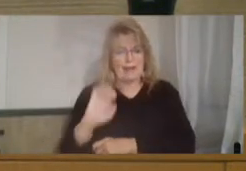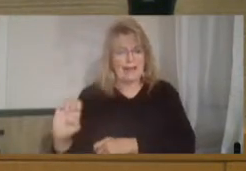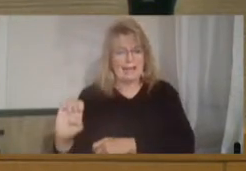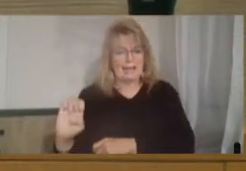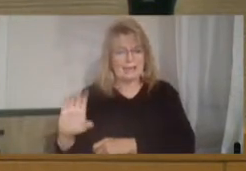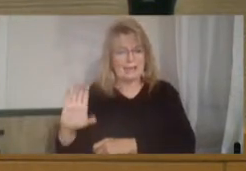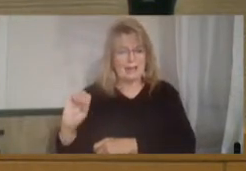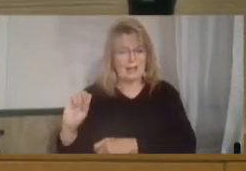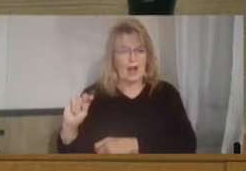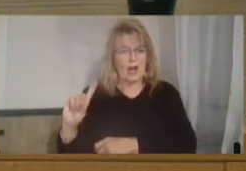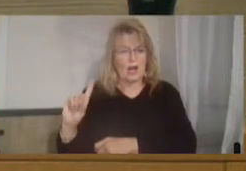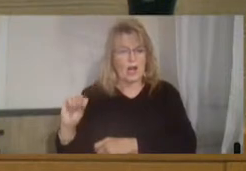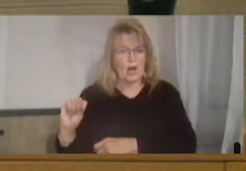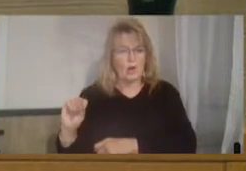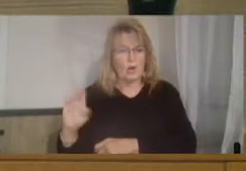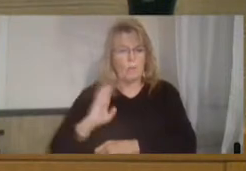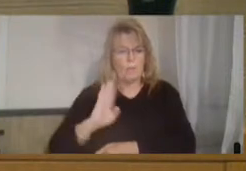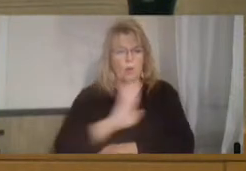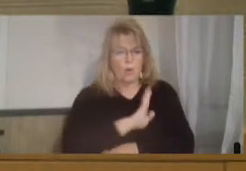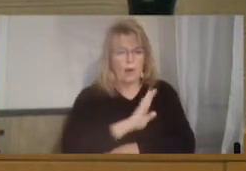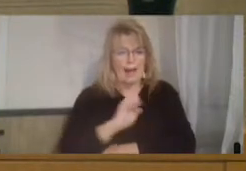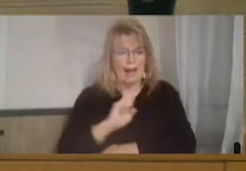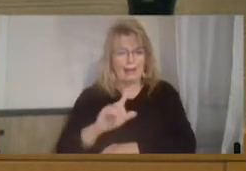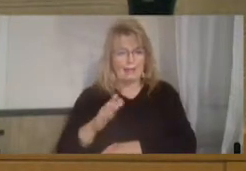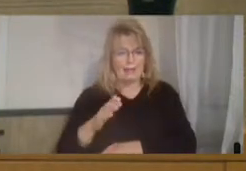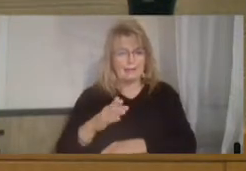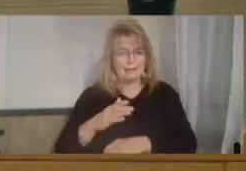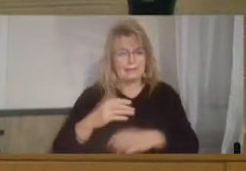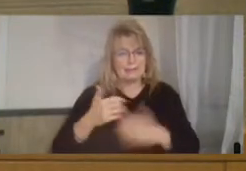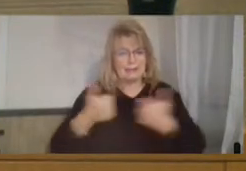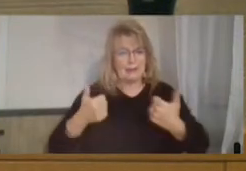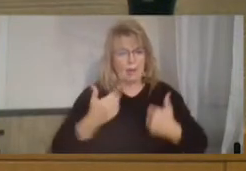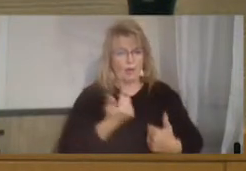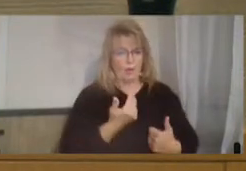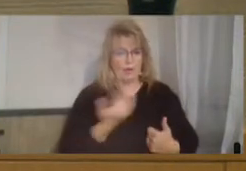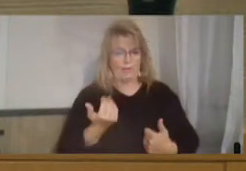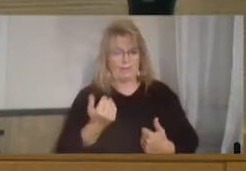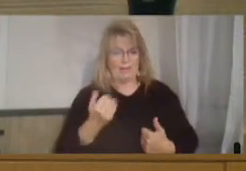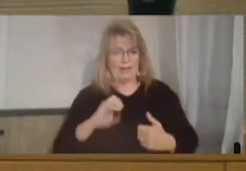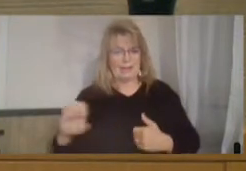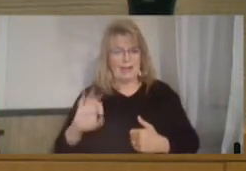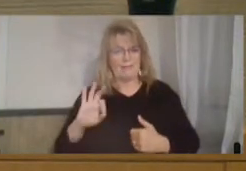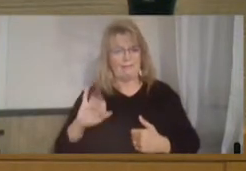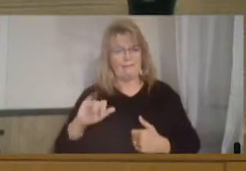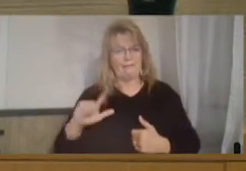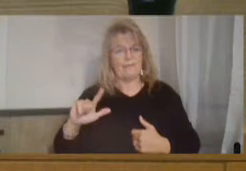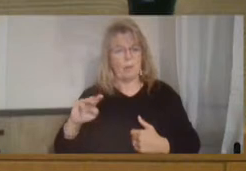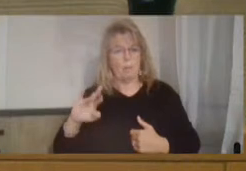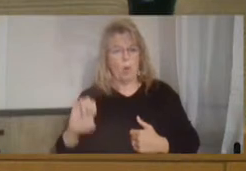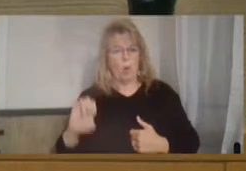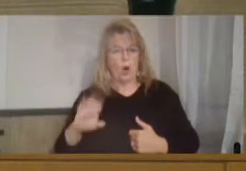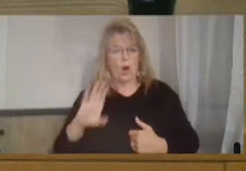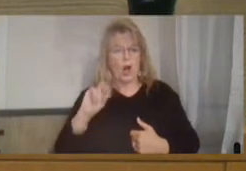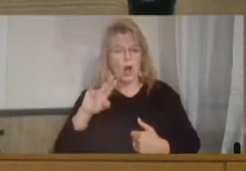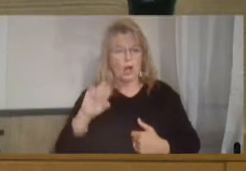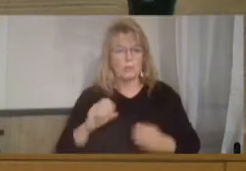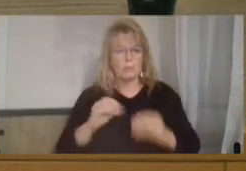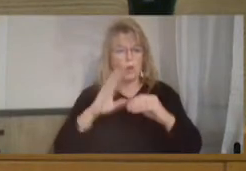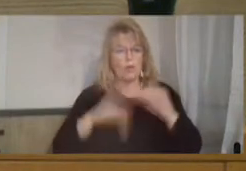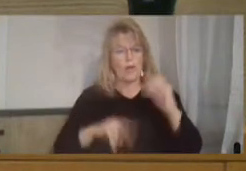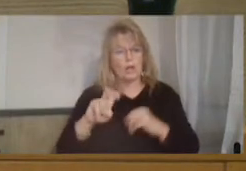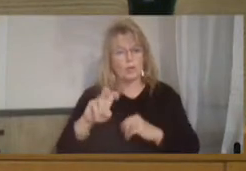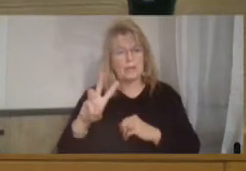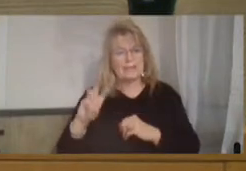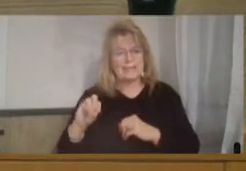Board. The alley separating 1315 East and the Fillmore Condos serves more than 260